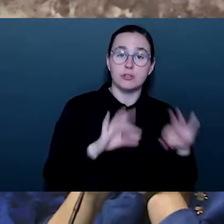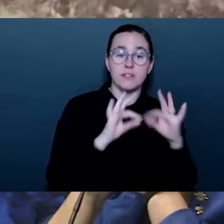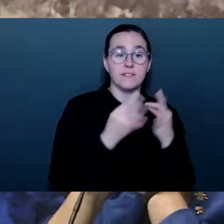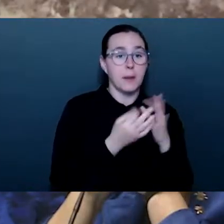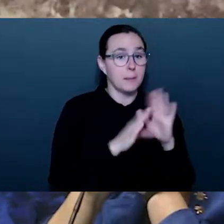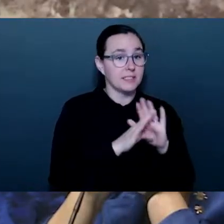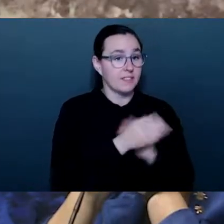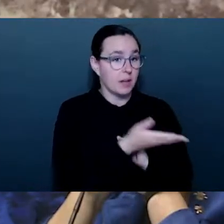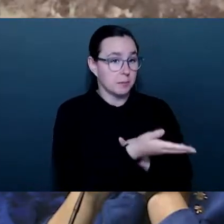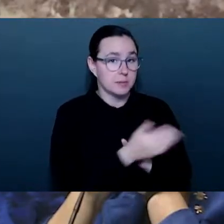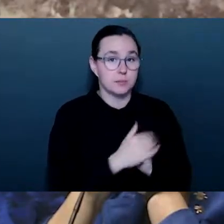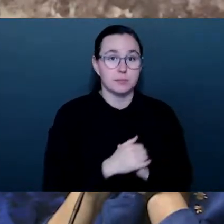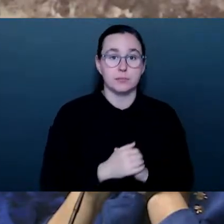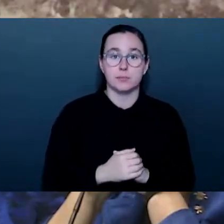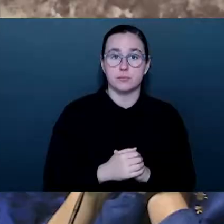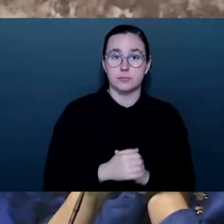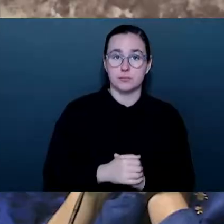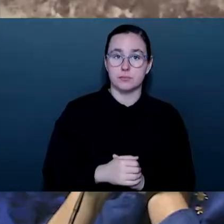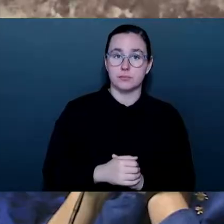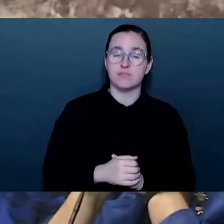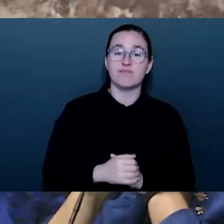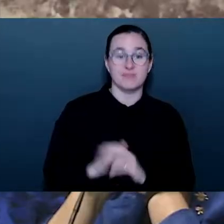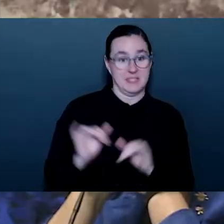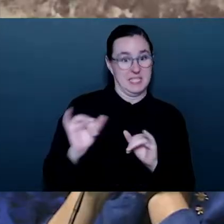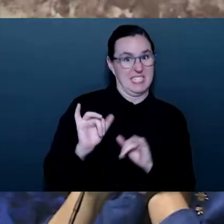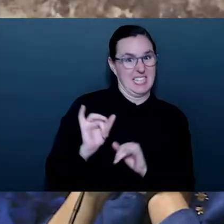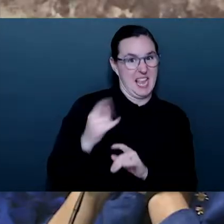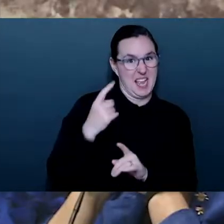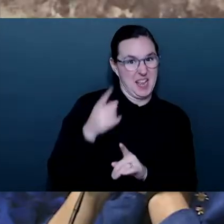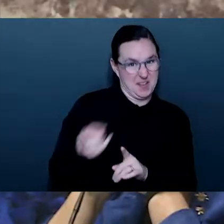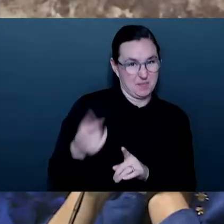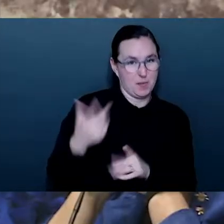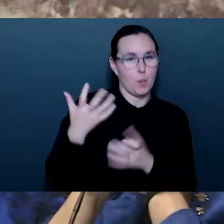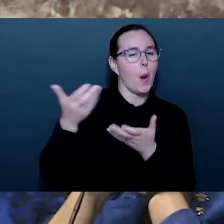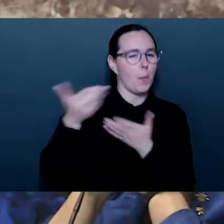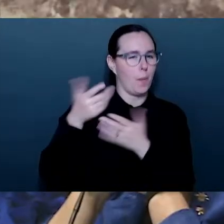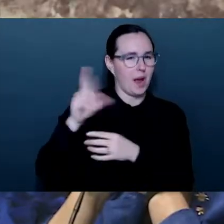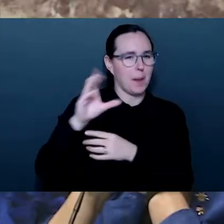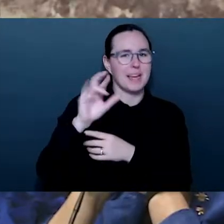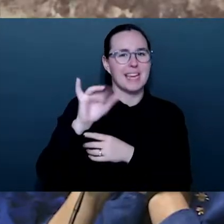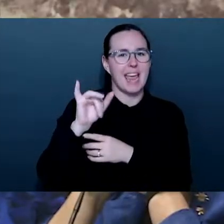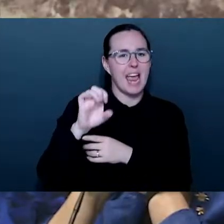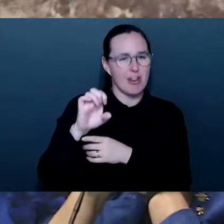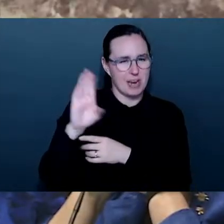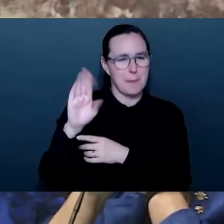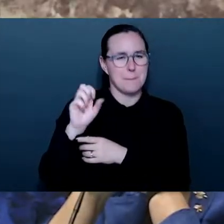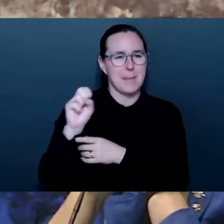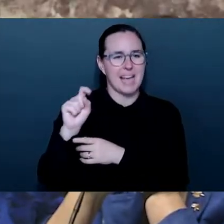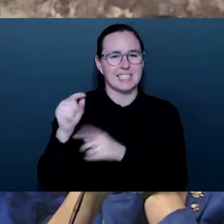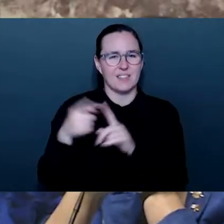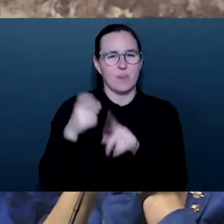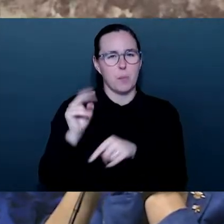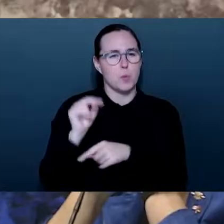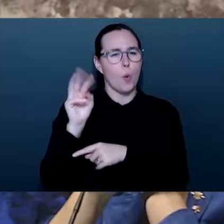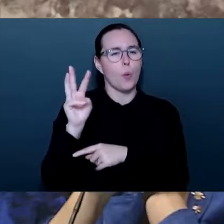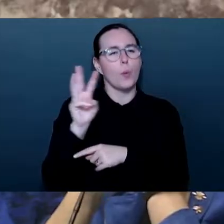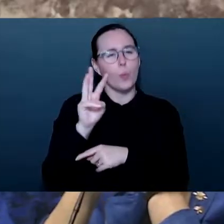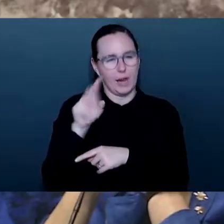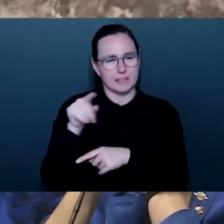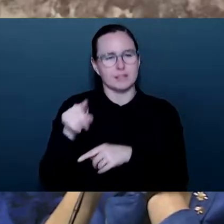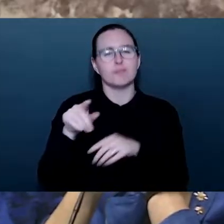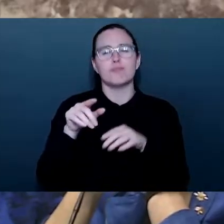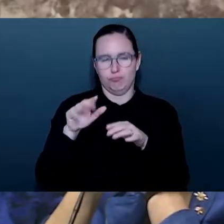Northwest Child Development Centre. I have to add my voice because Carrie Bassett has been a